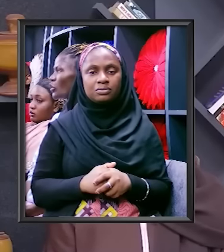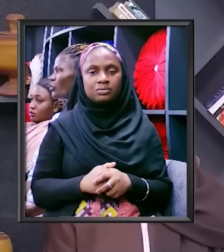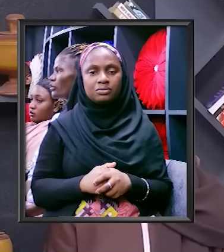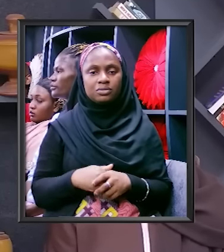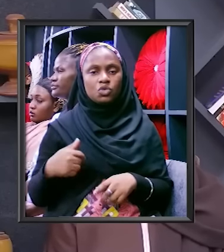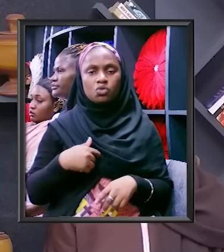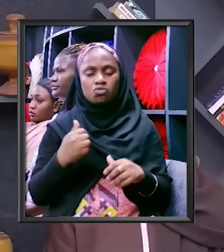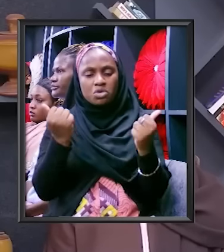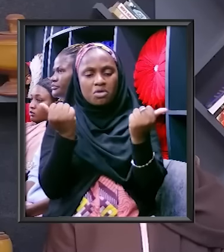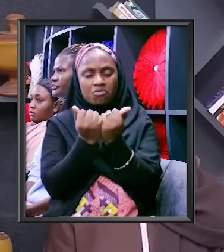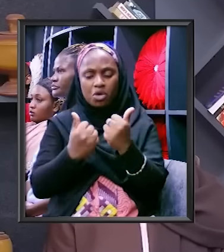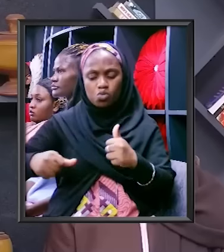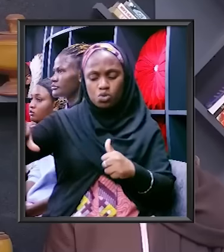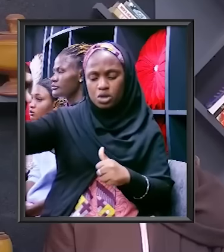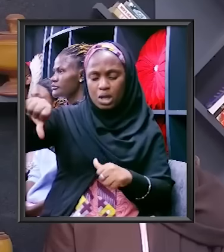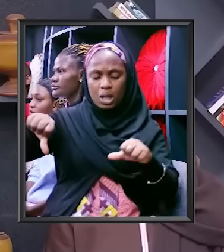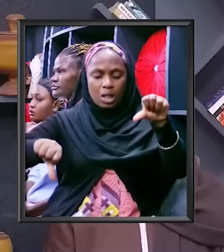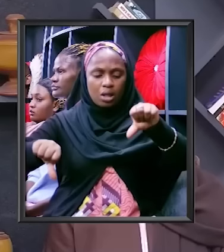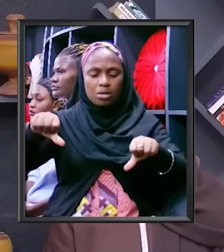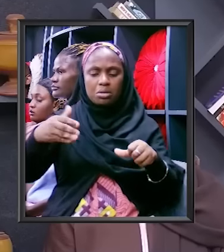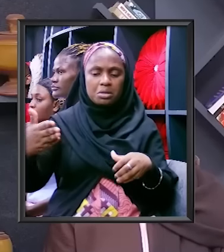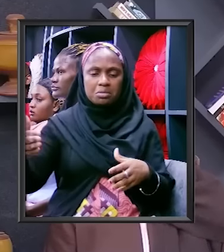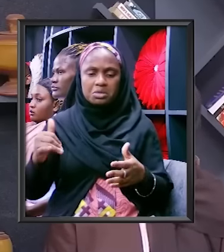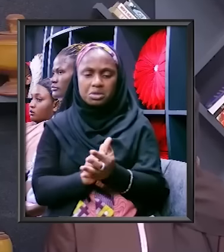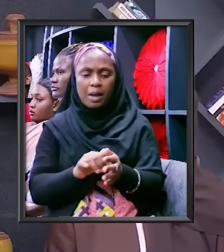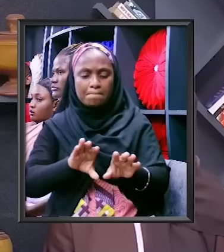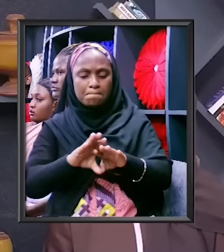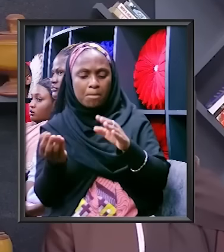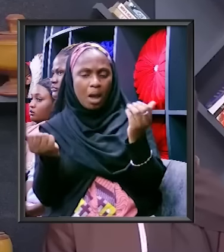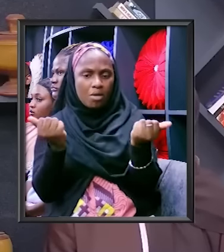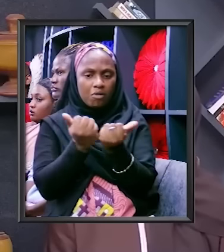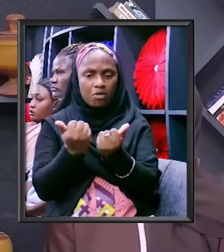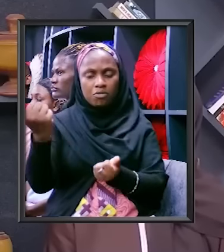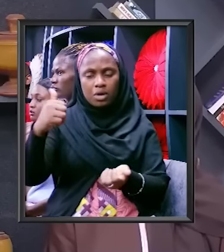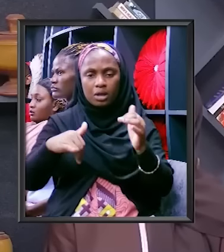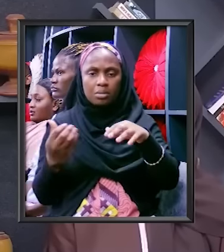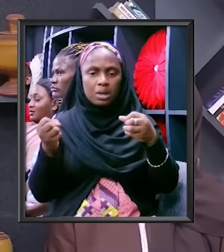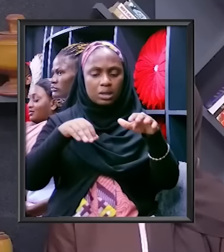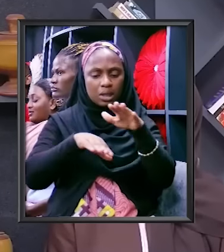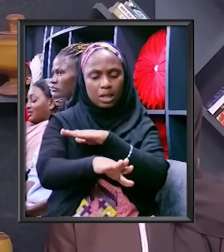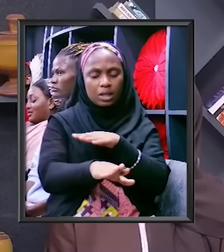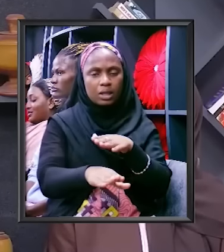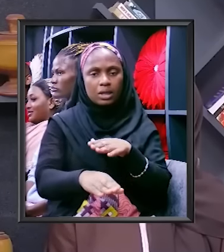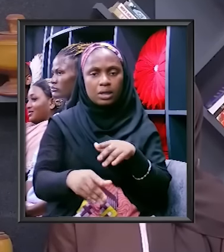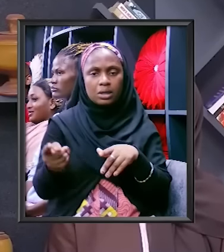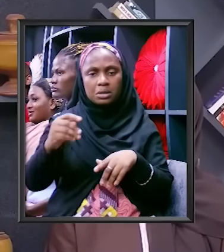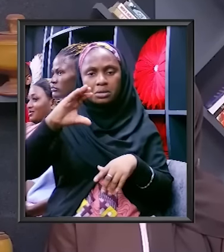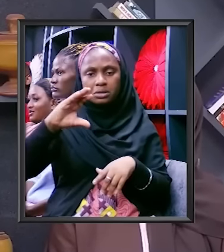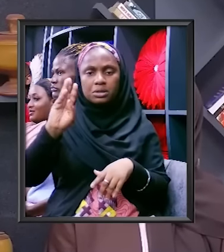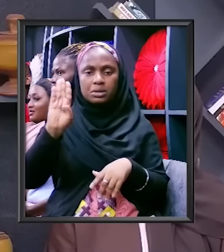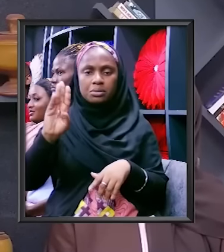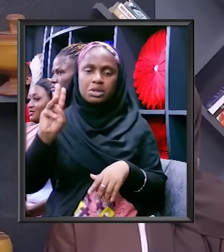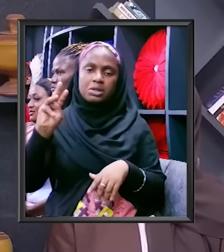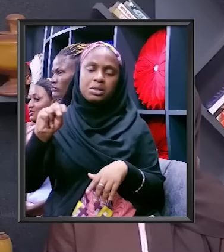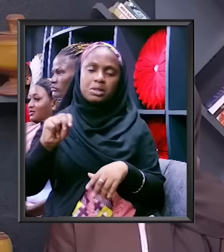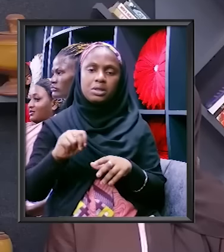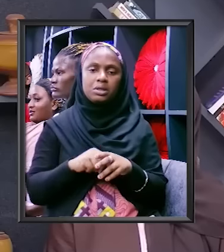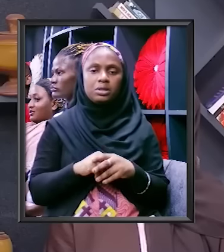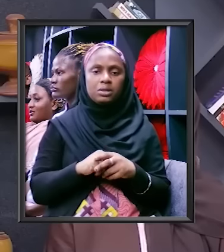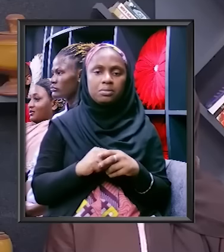we boggled ourselves into and broke their gate and broke and gained access into the Central Bank of Nigeria.